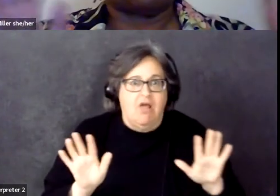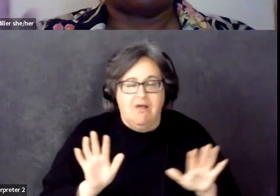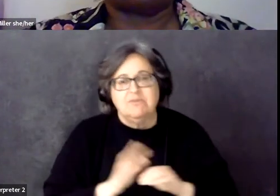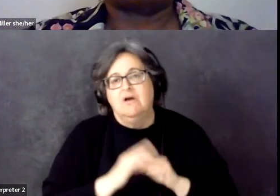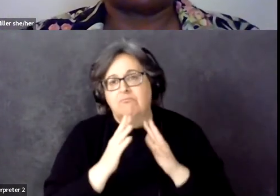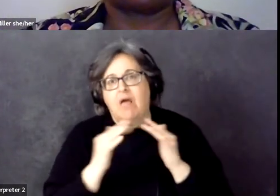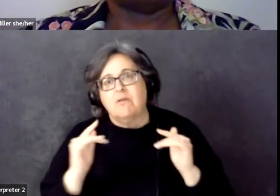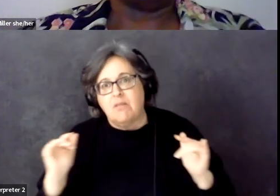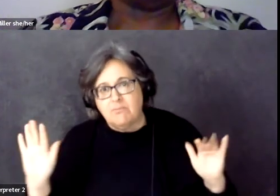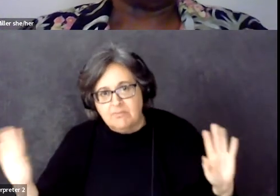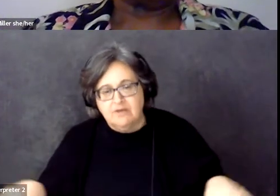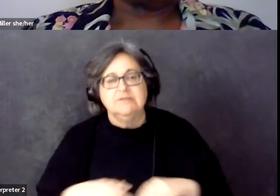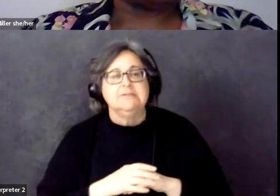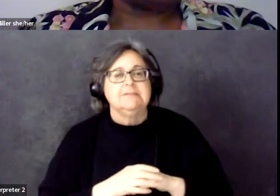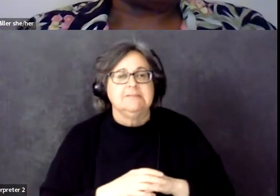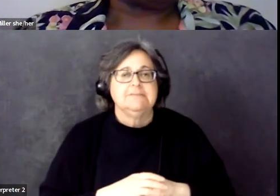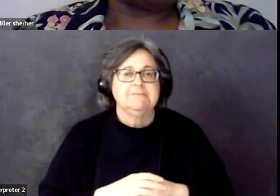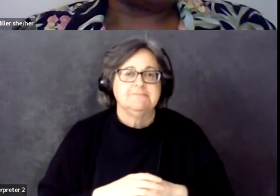blah, blah, blah, blah, blah.